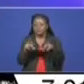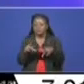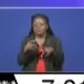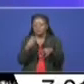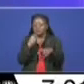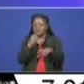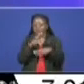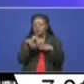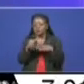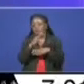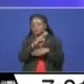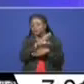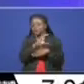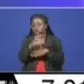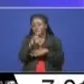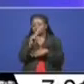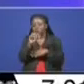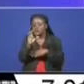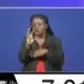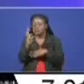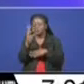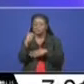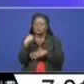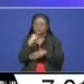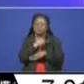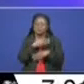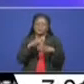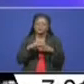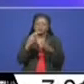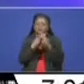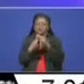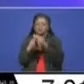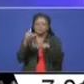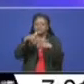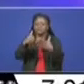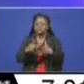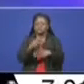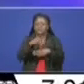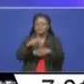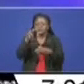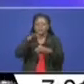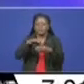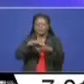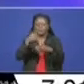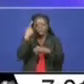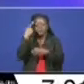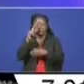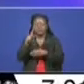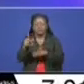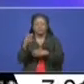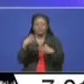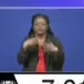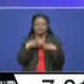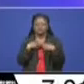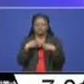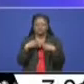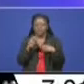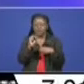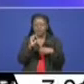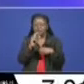all 226 members of the union in New Providence voted in favor of the strike due to